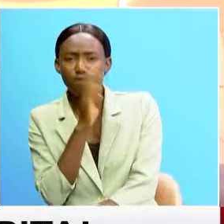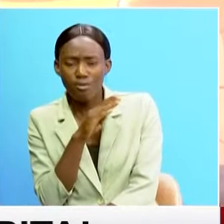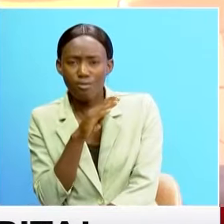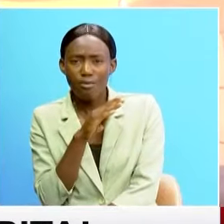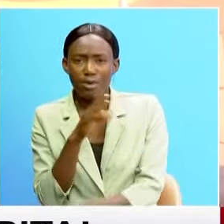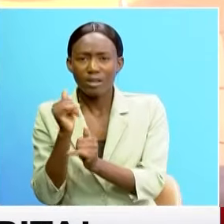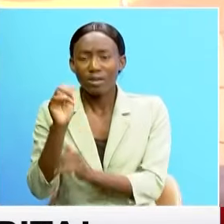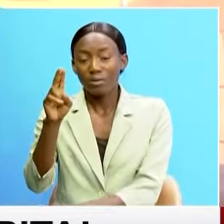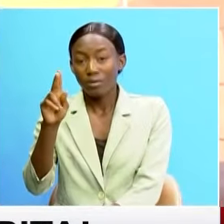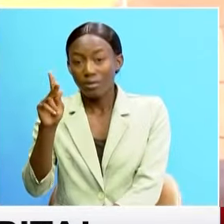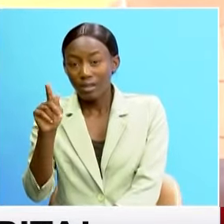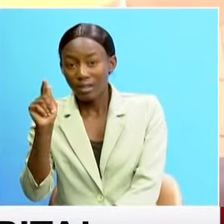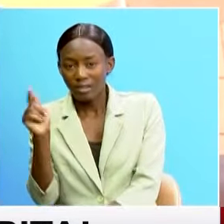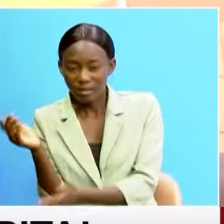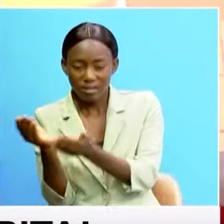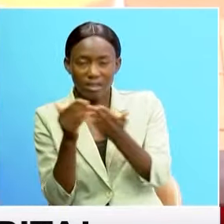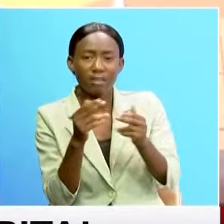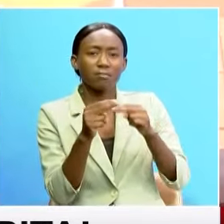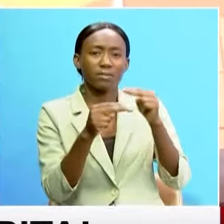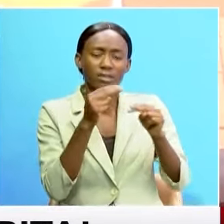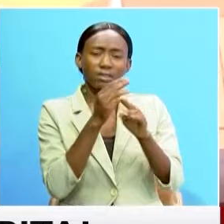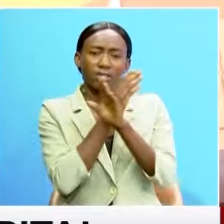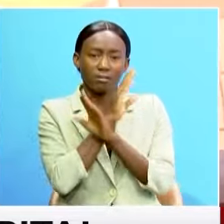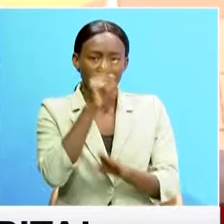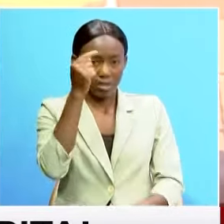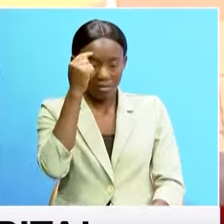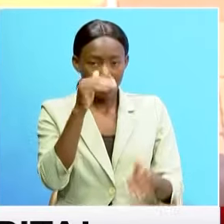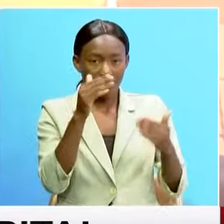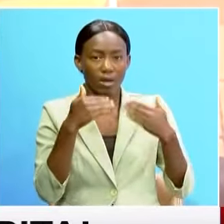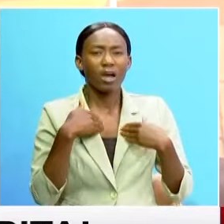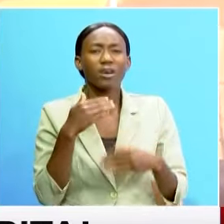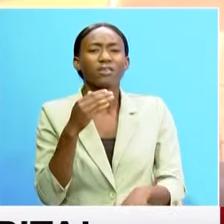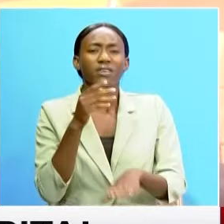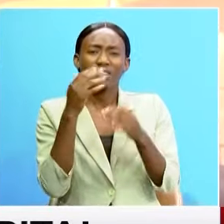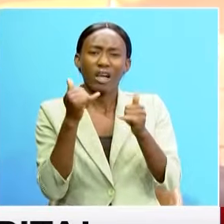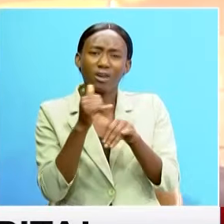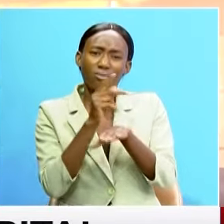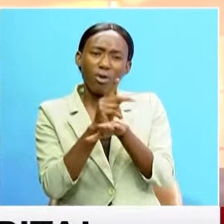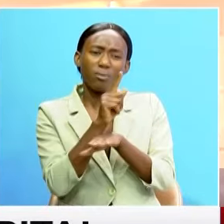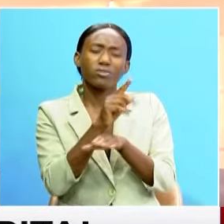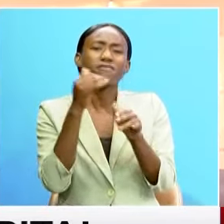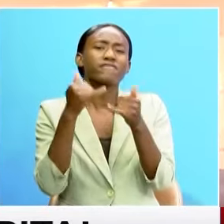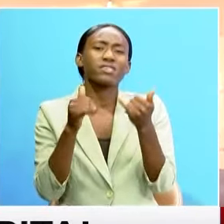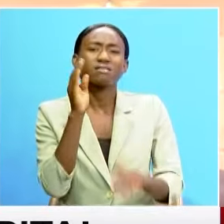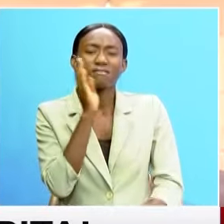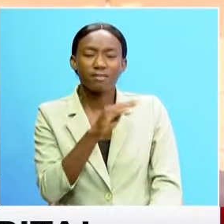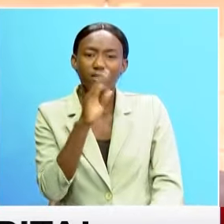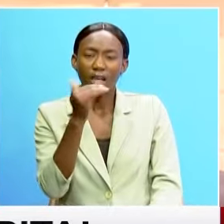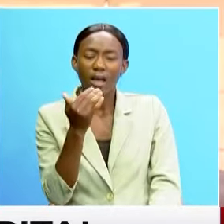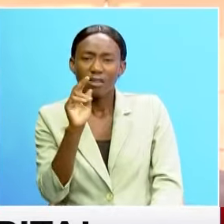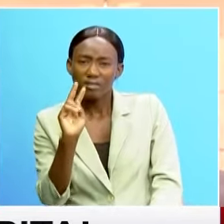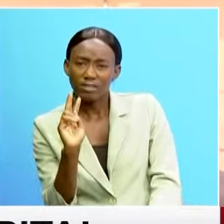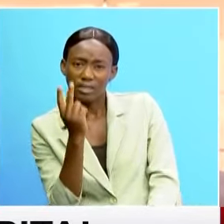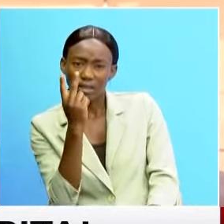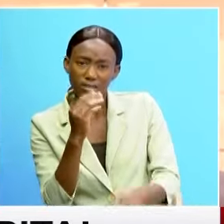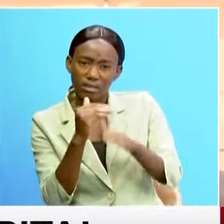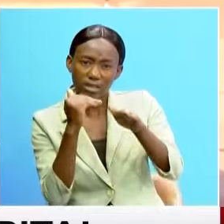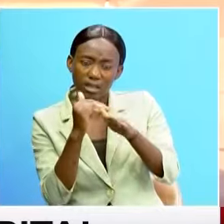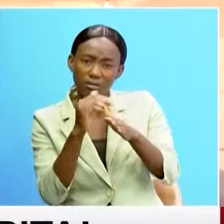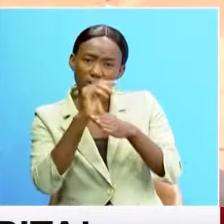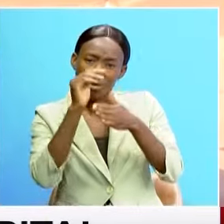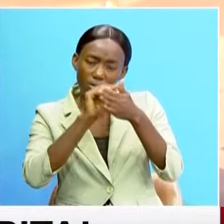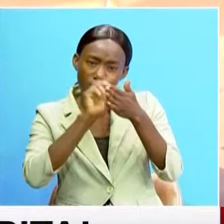which is a guarantee we gave to the Zambian government. And that phase of the contract is now finishing, and we've just signed the second phase of the contract. So there'll be another